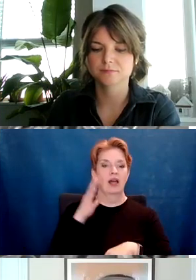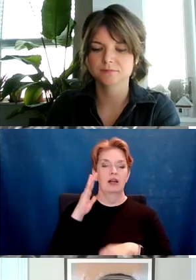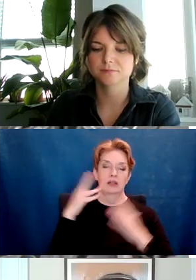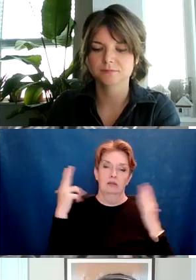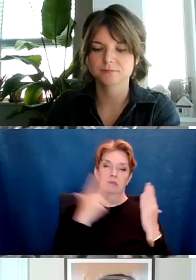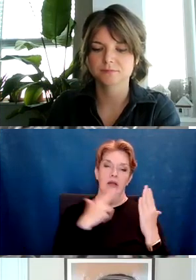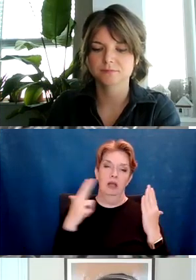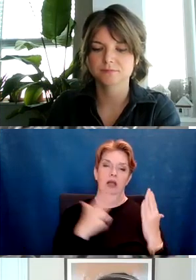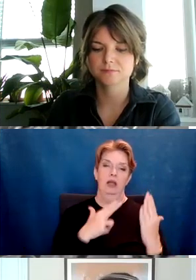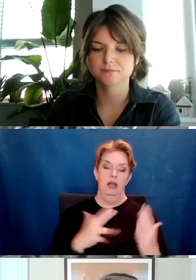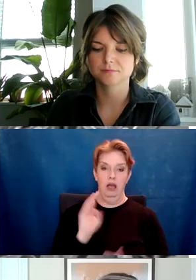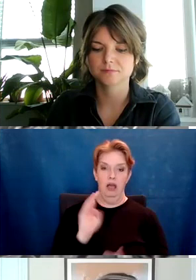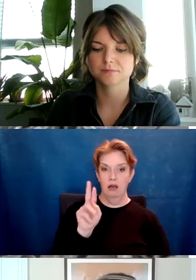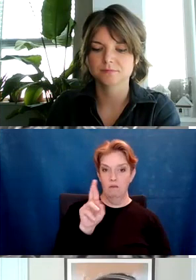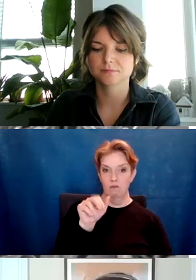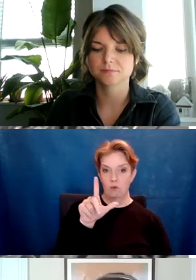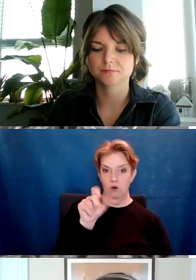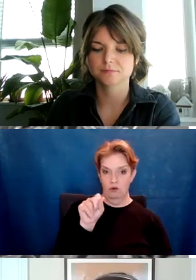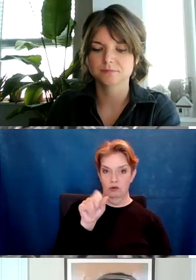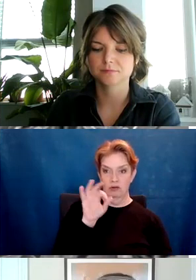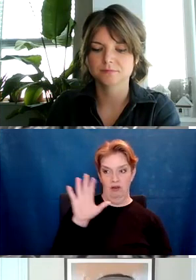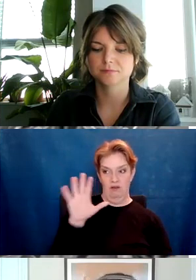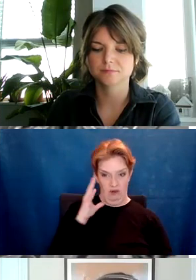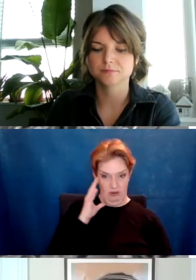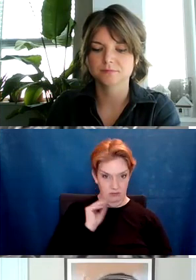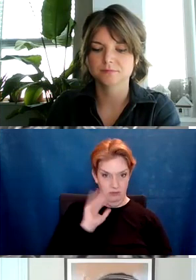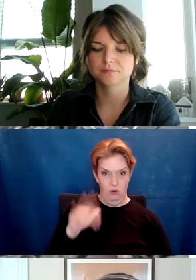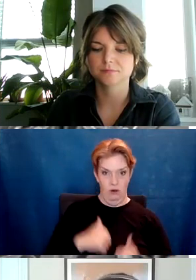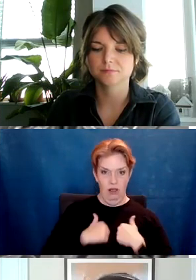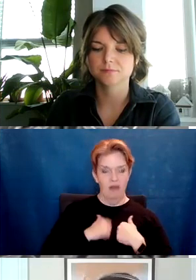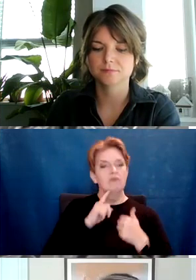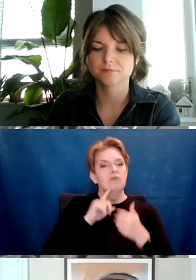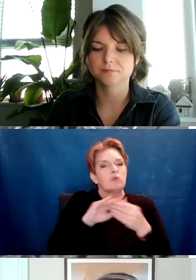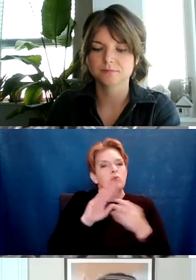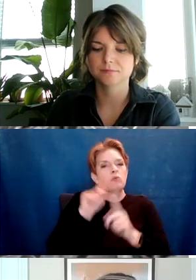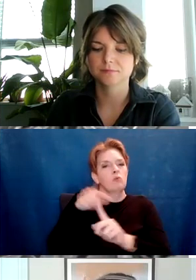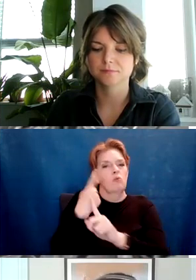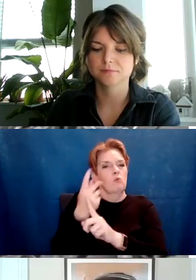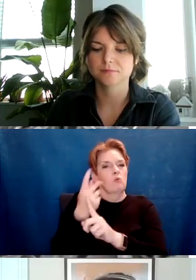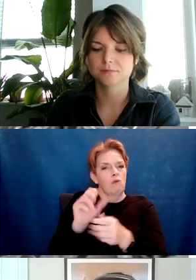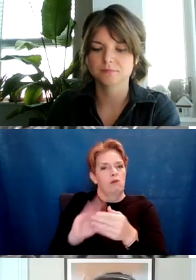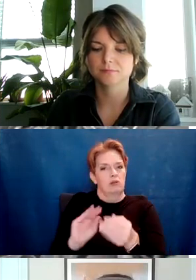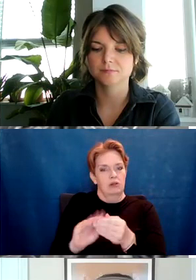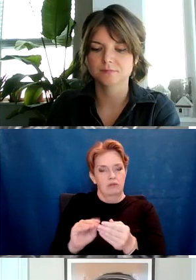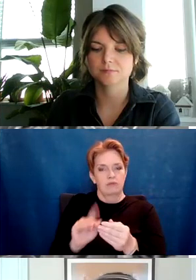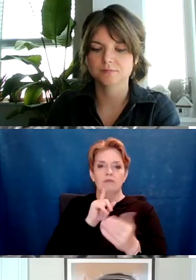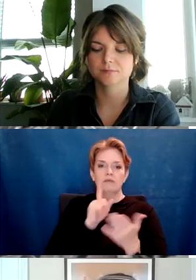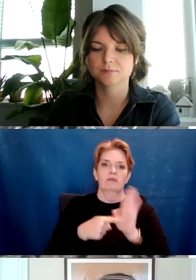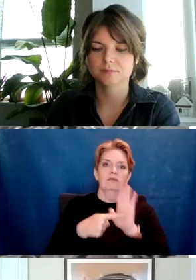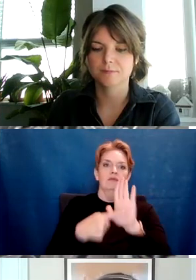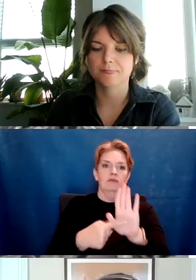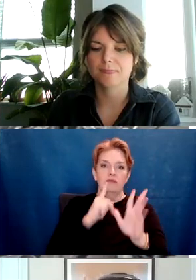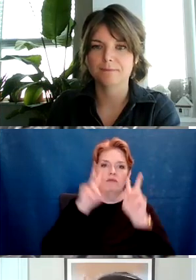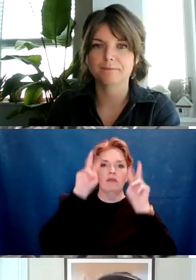her life on that plantation is a story only she could tell, a shining example of truly insider